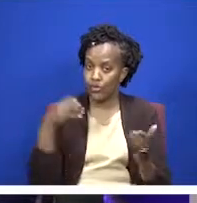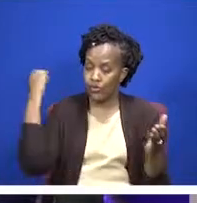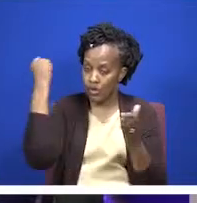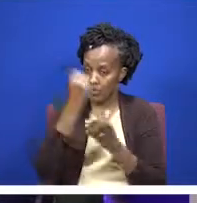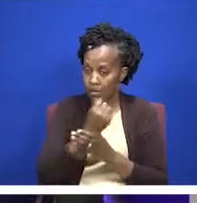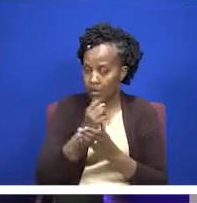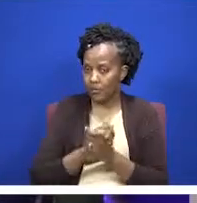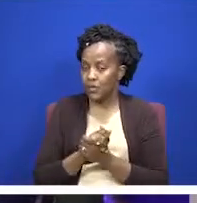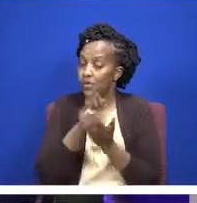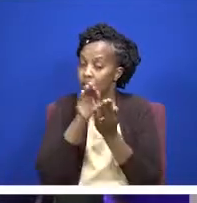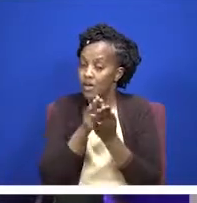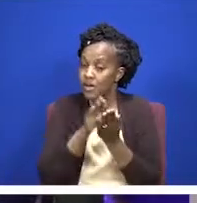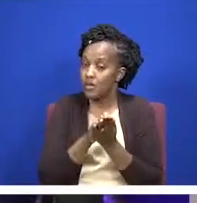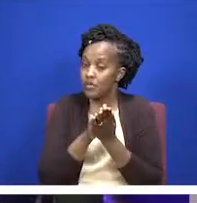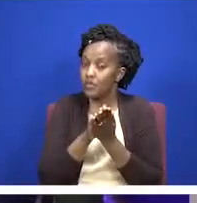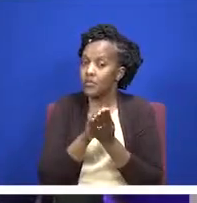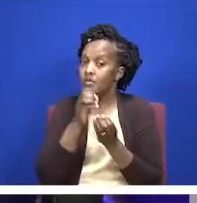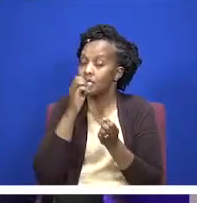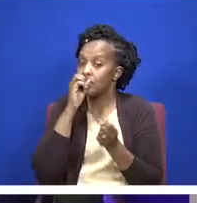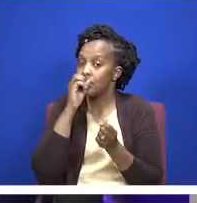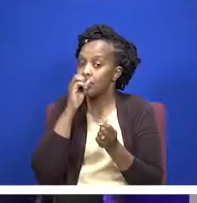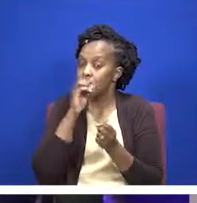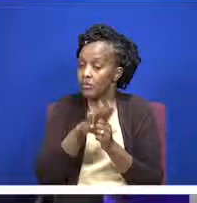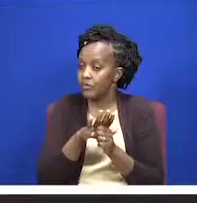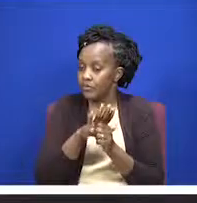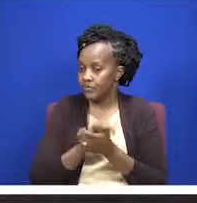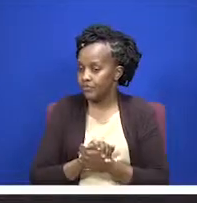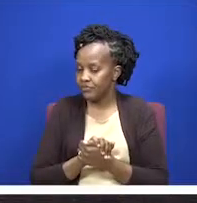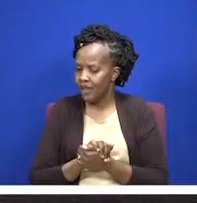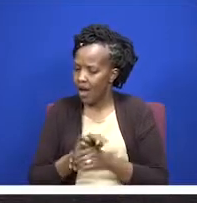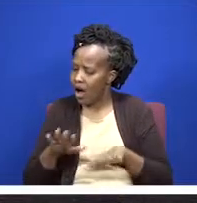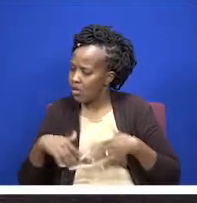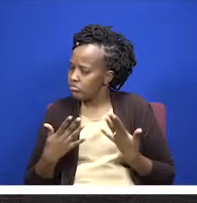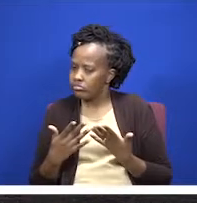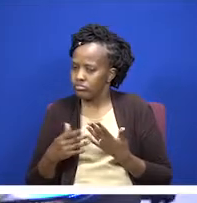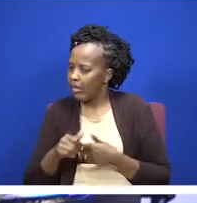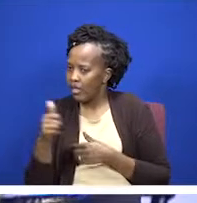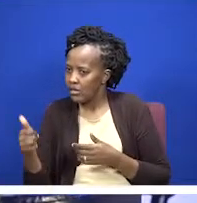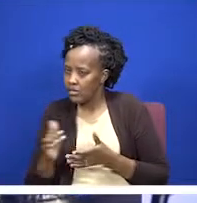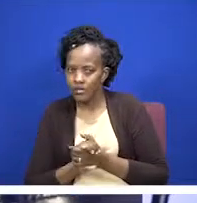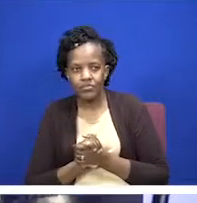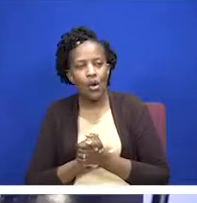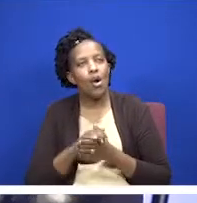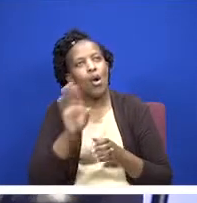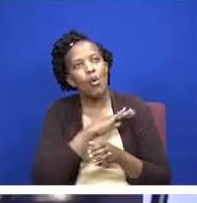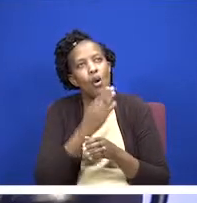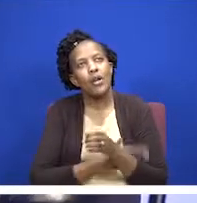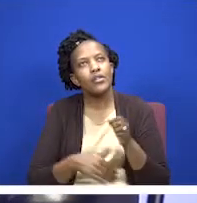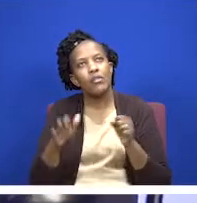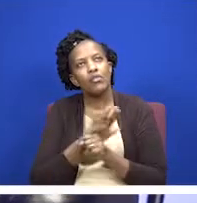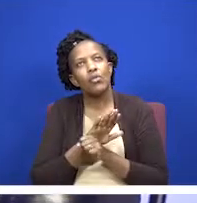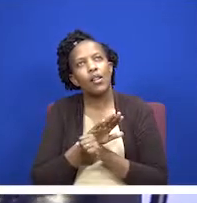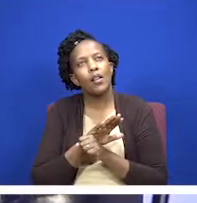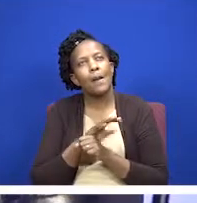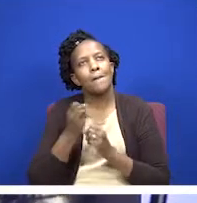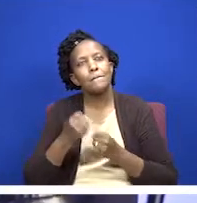covenant keeper. Yes. How else can you describe him? We can describe him as wonderful master.